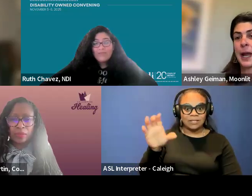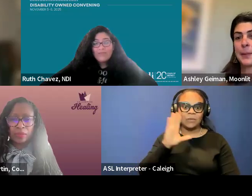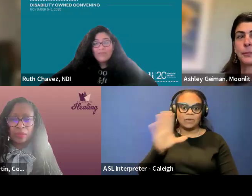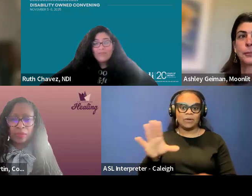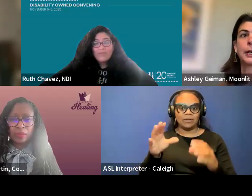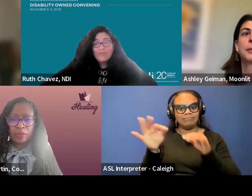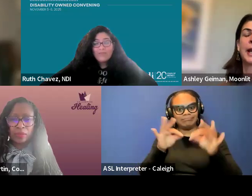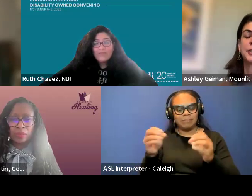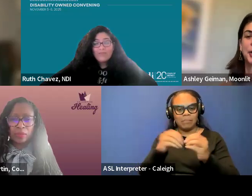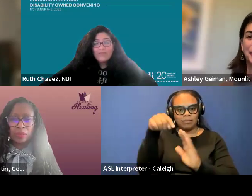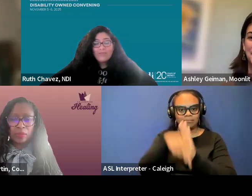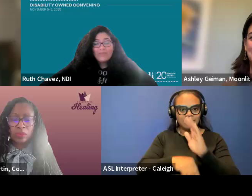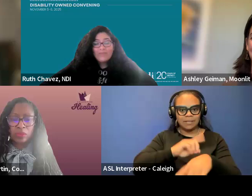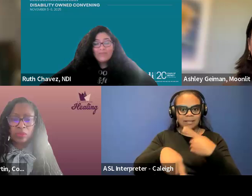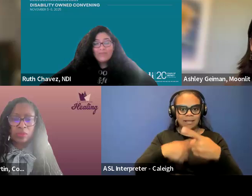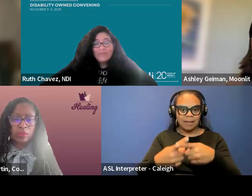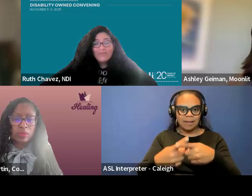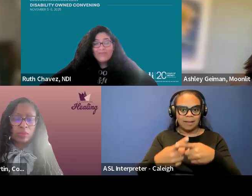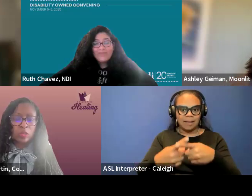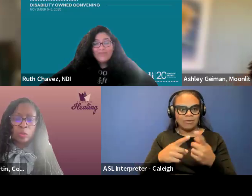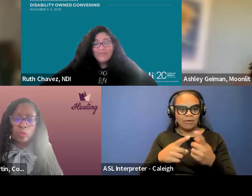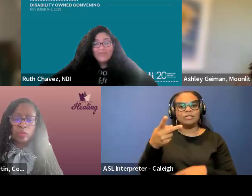on practical prompts.